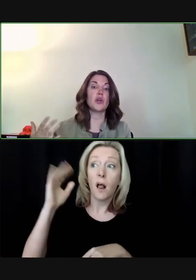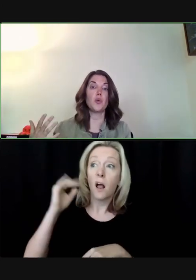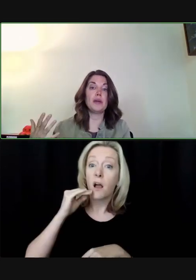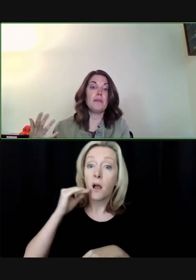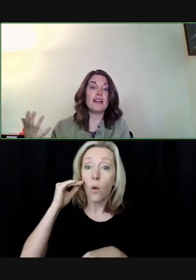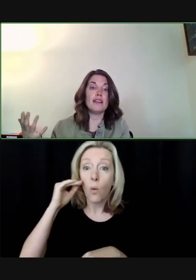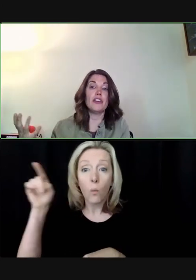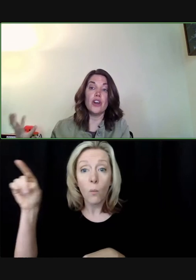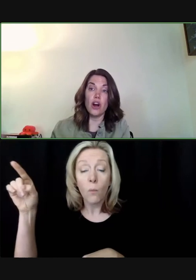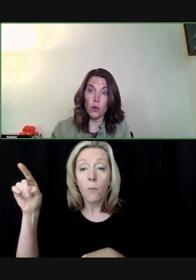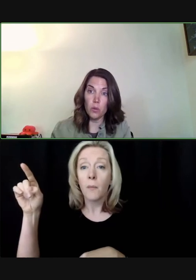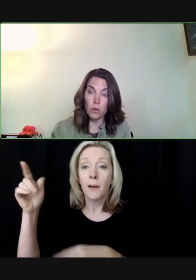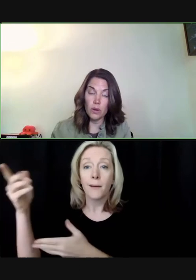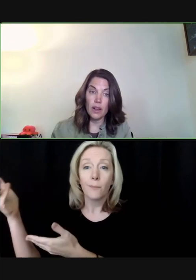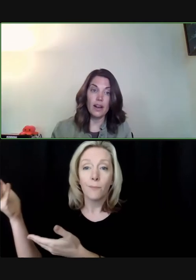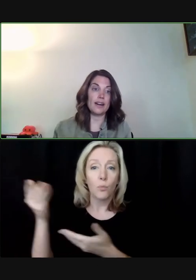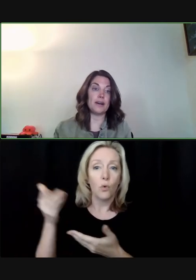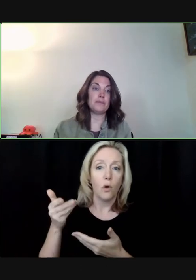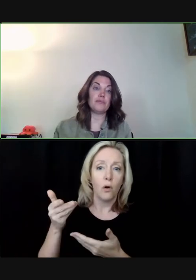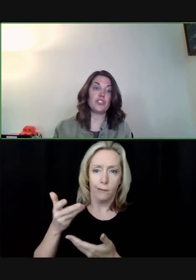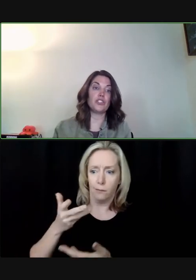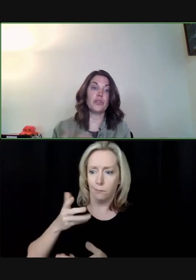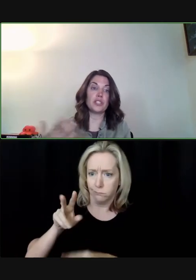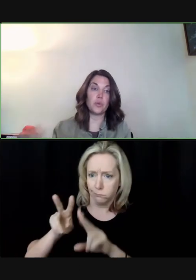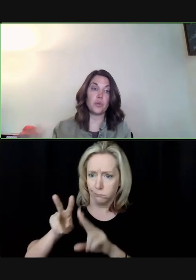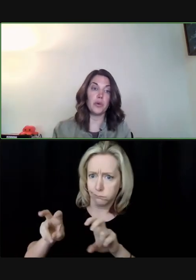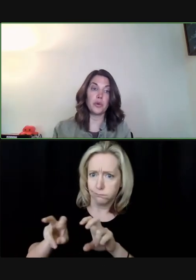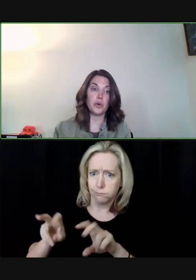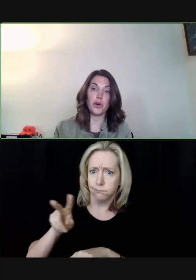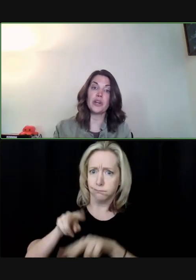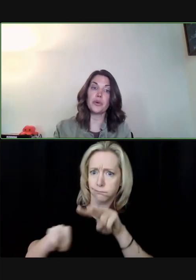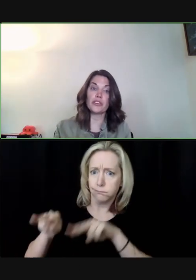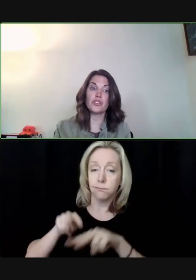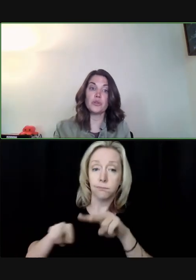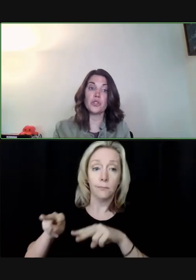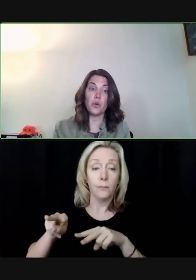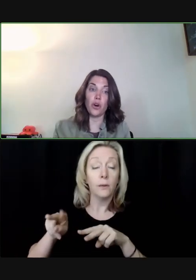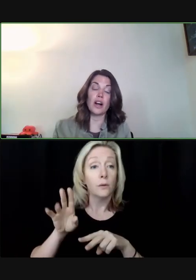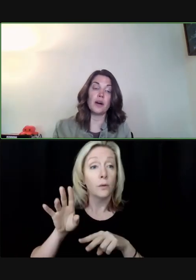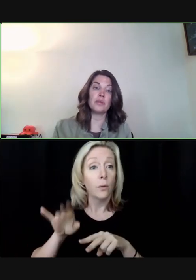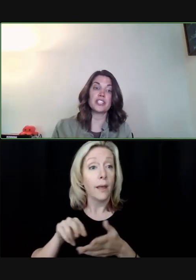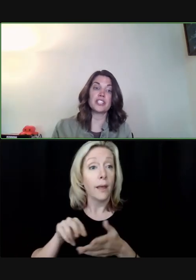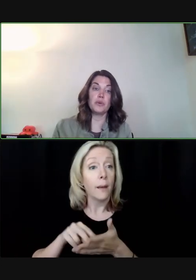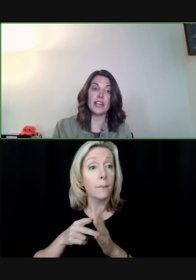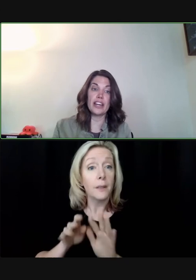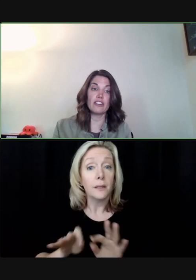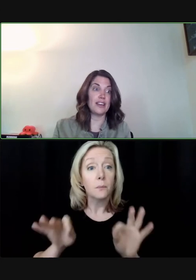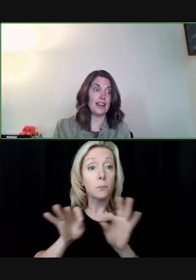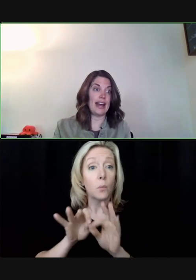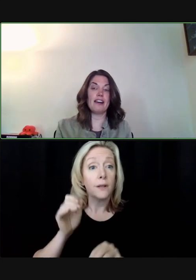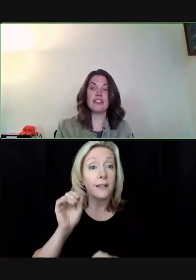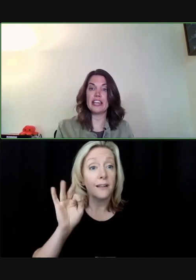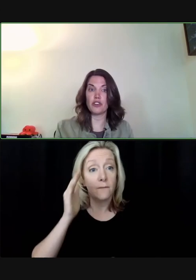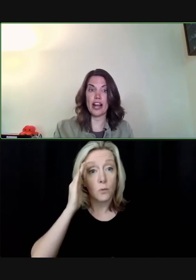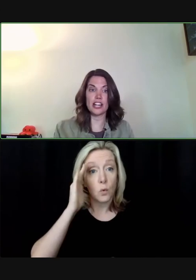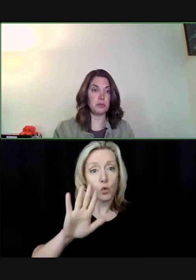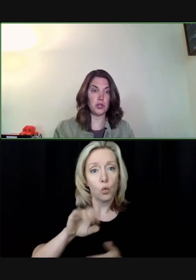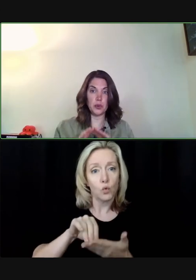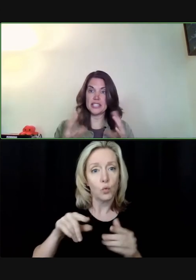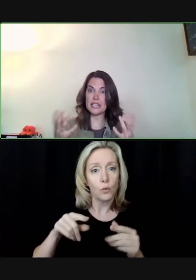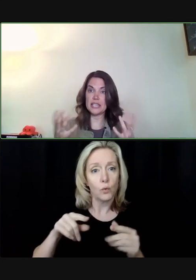somebody else that we might not know. So that's why when we're working with our students who are complex communicators,